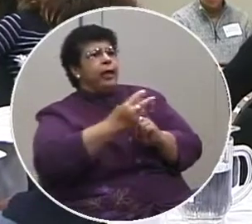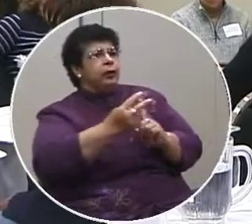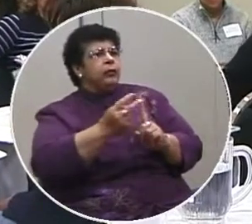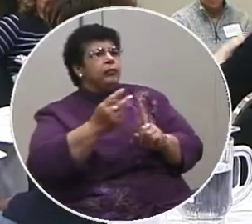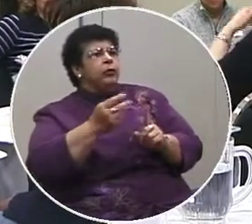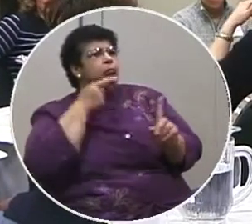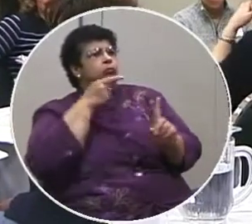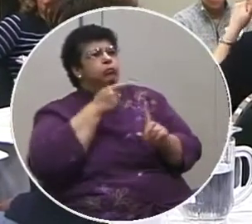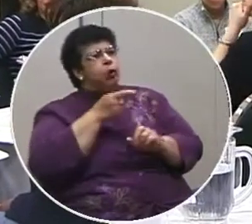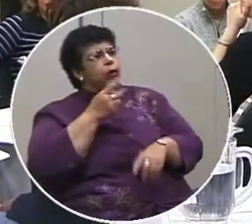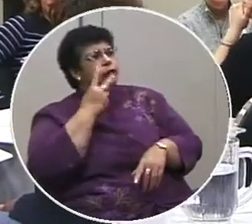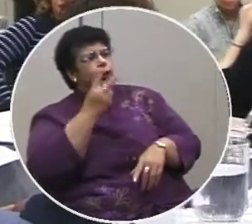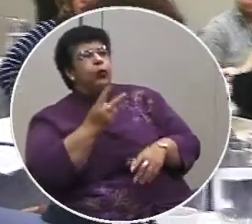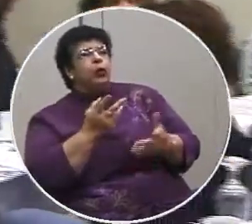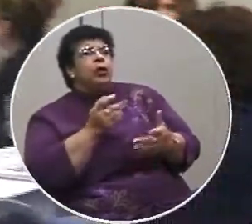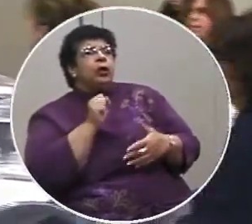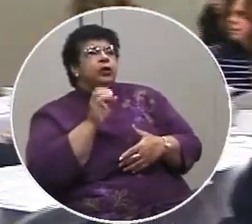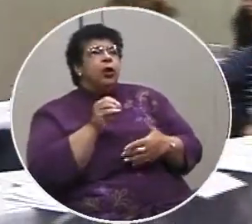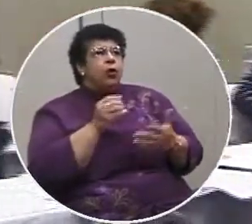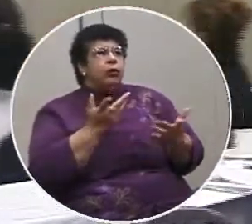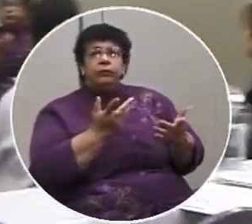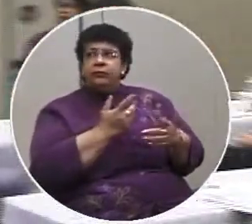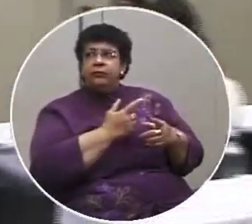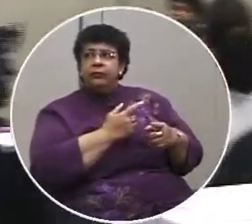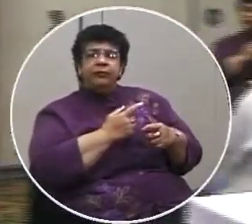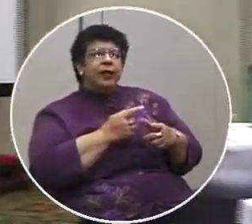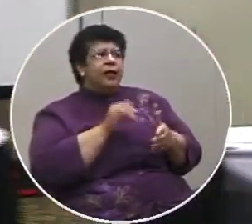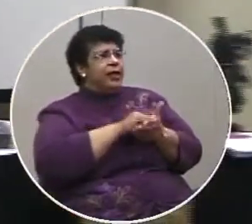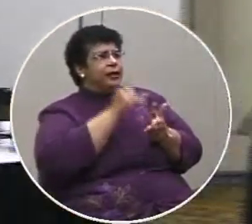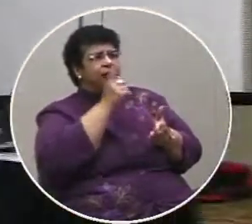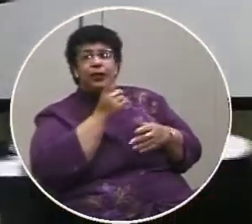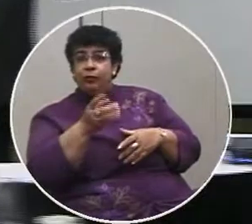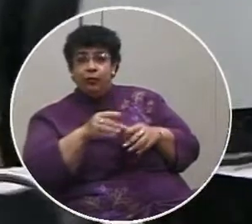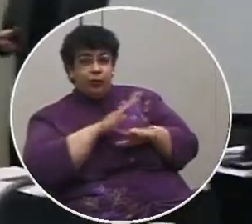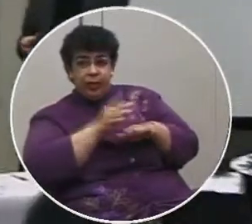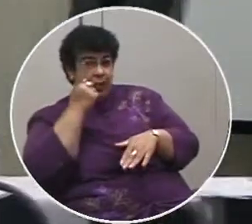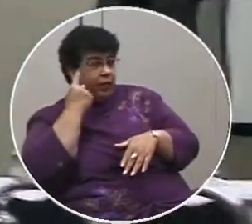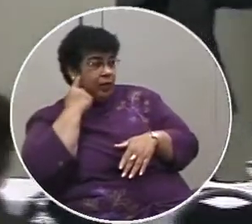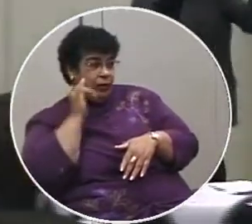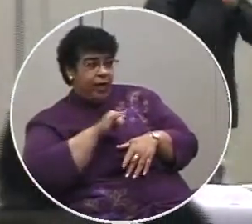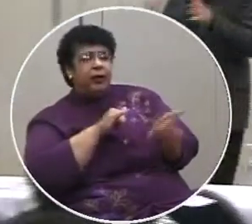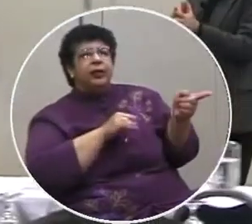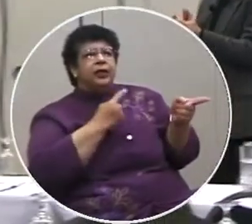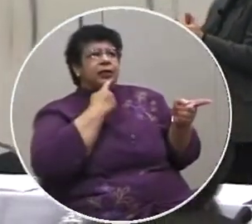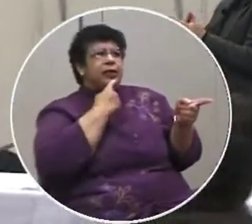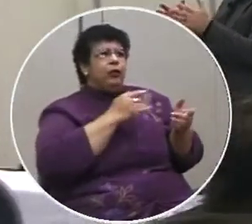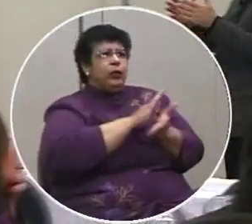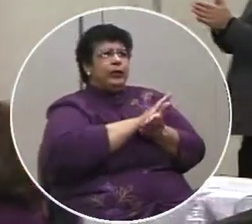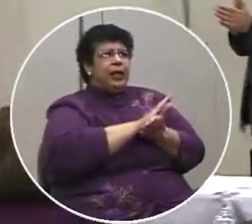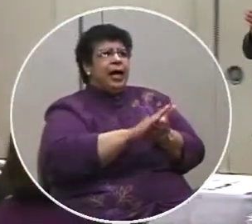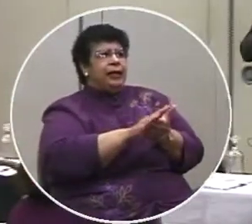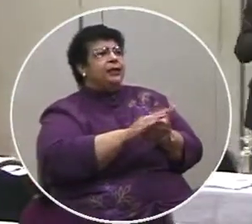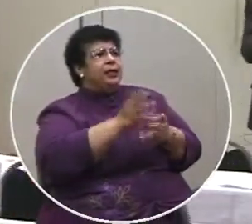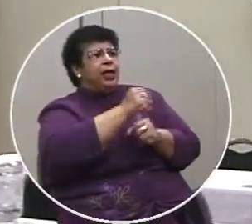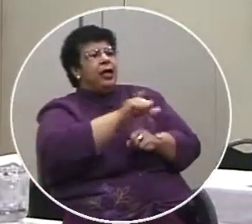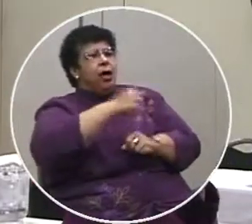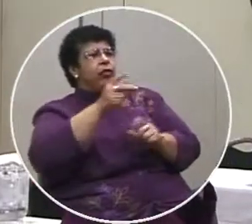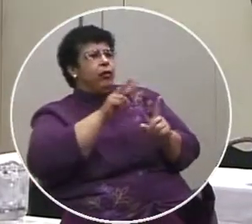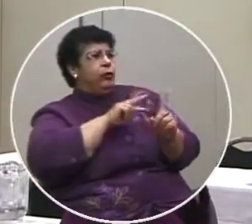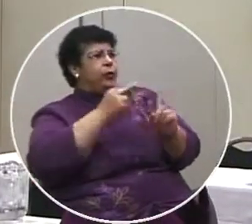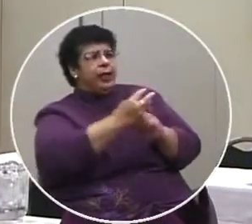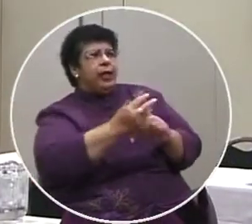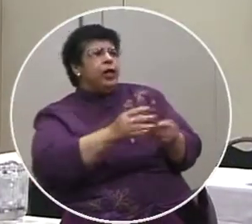thought about. So the comment, I don't know if you heard that, was it's nice to get another point of view. So when they were collaborating and had another team there,